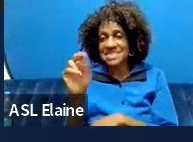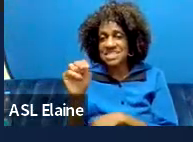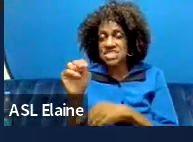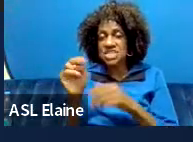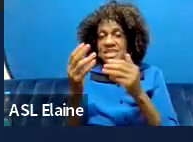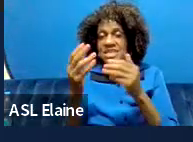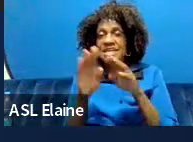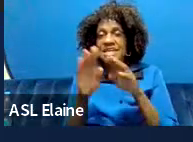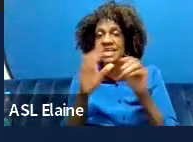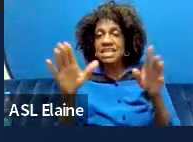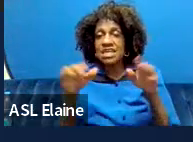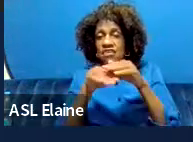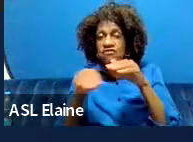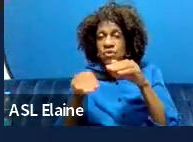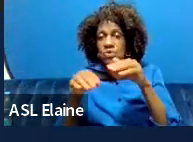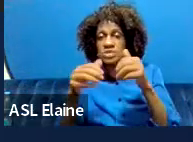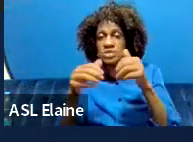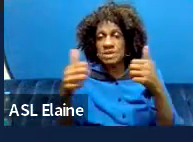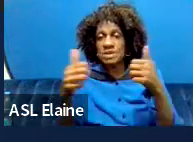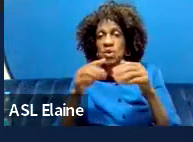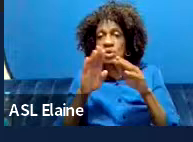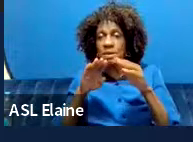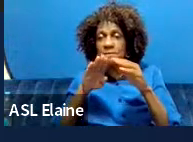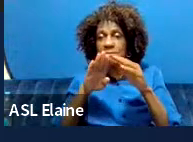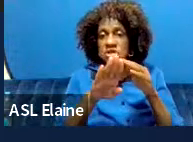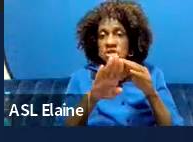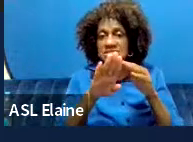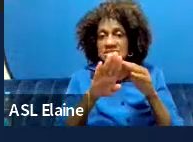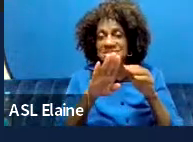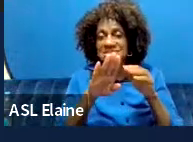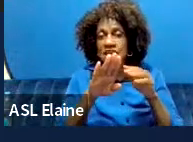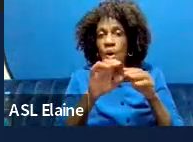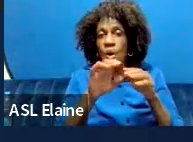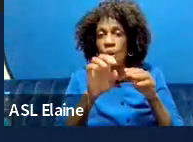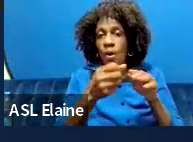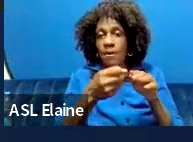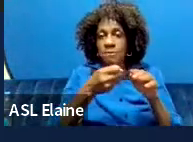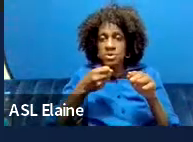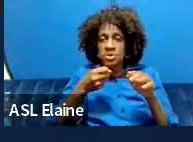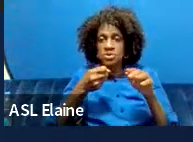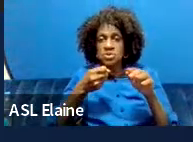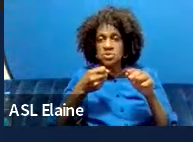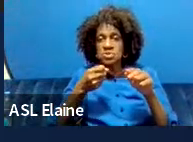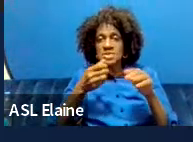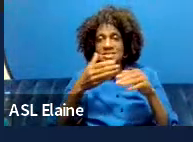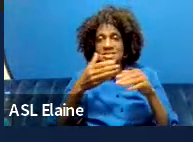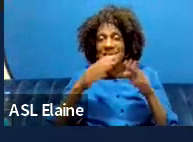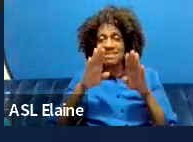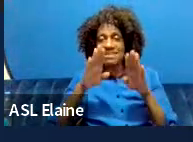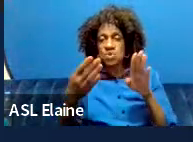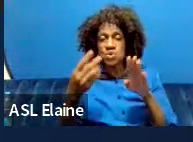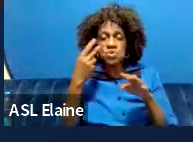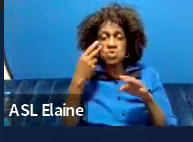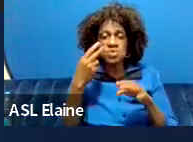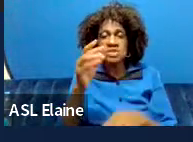the sign on the push side of doors or just on the pull side as shown in figure